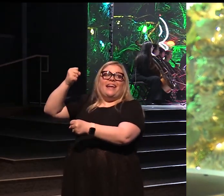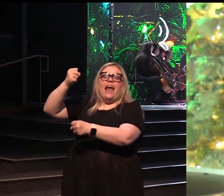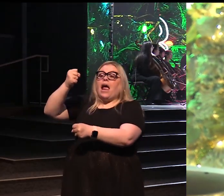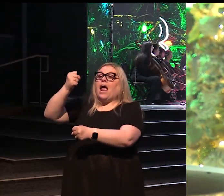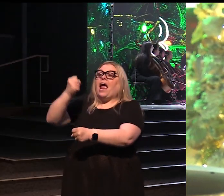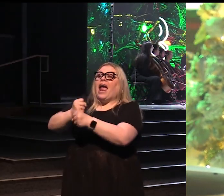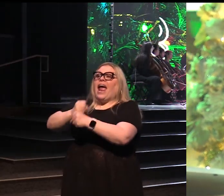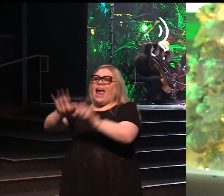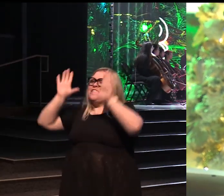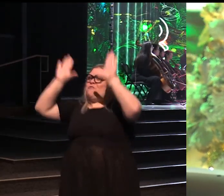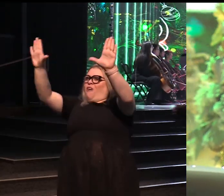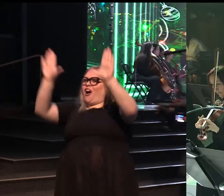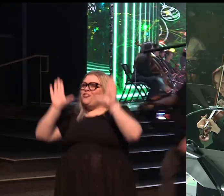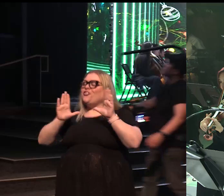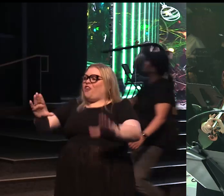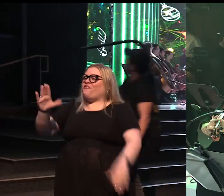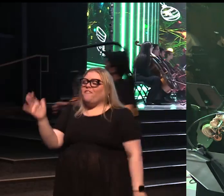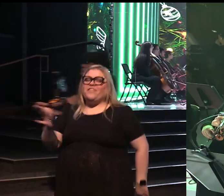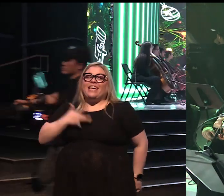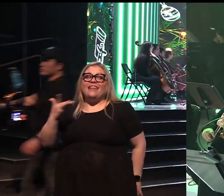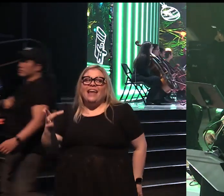family. It's a